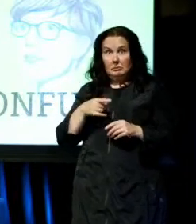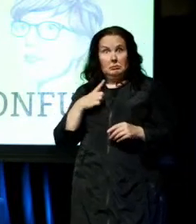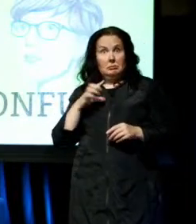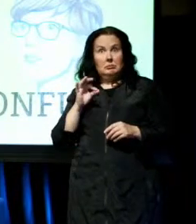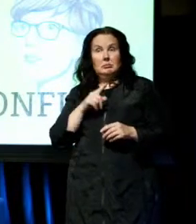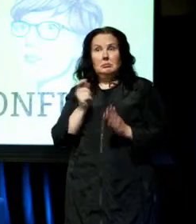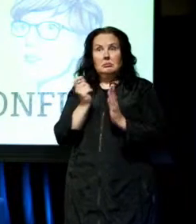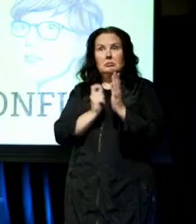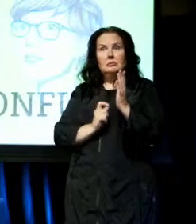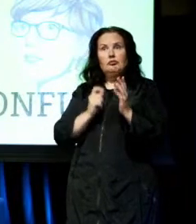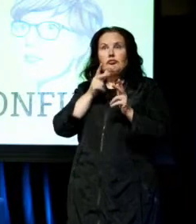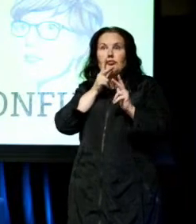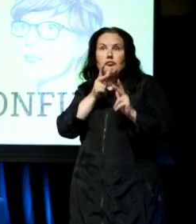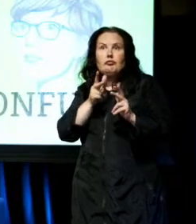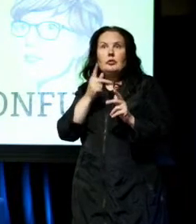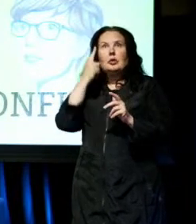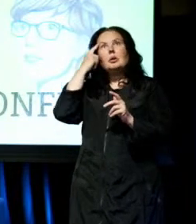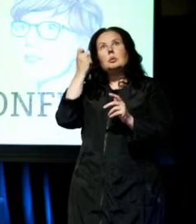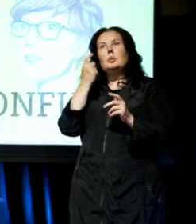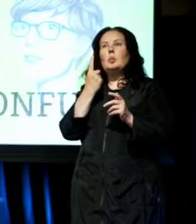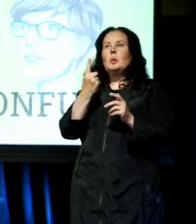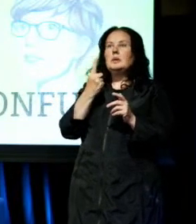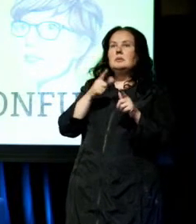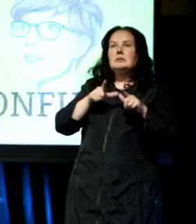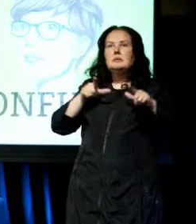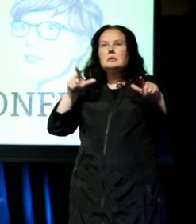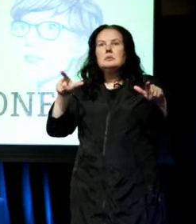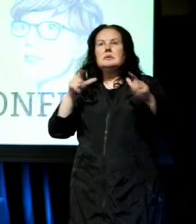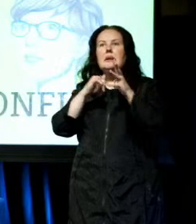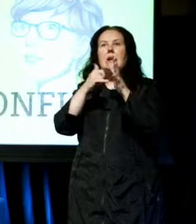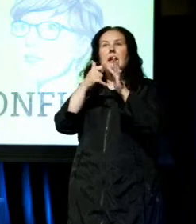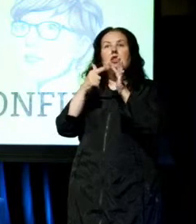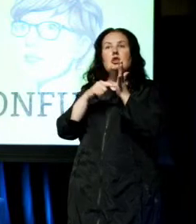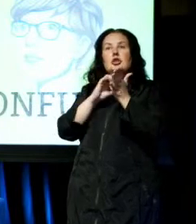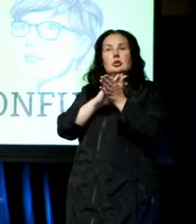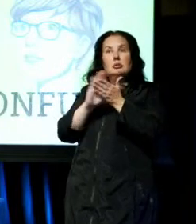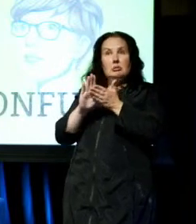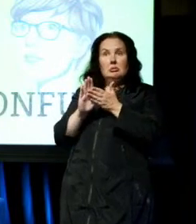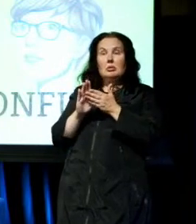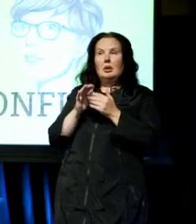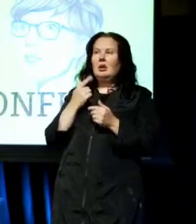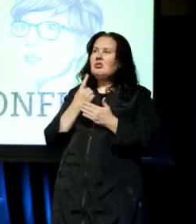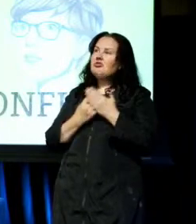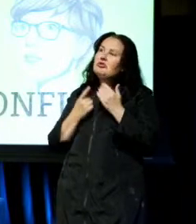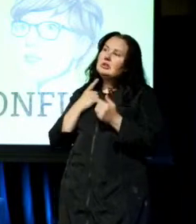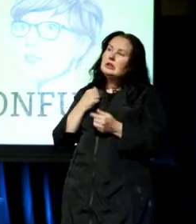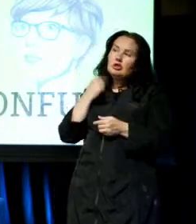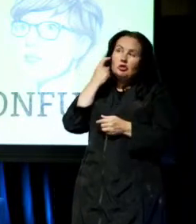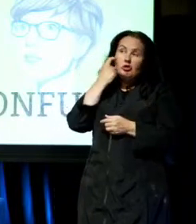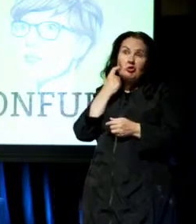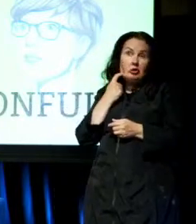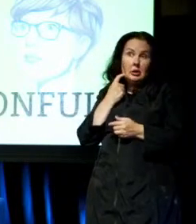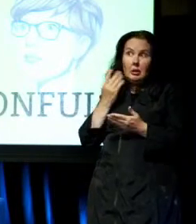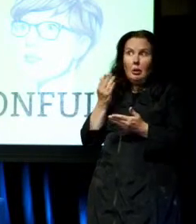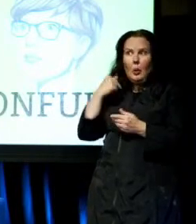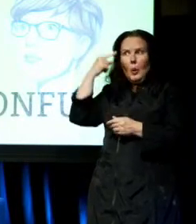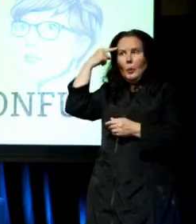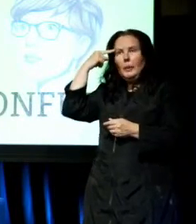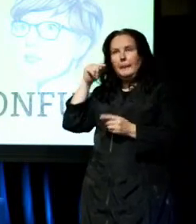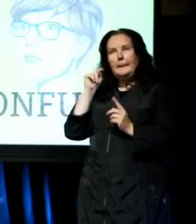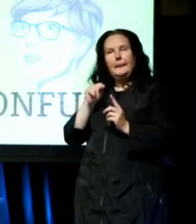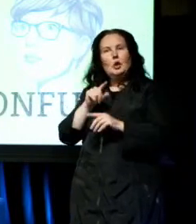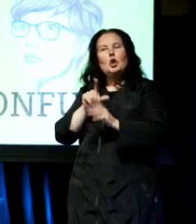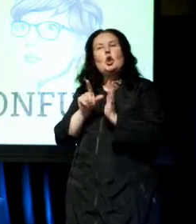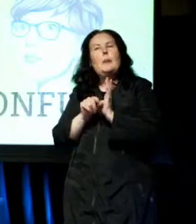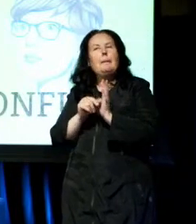or write a couple of jokes? And the only reason that I tried writing an episode is that I thought, well, this might be, at the time I